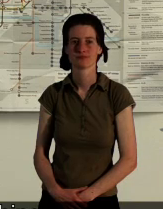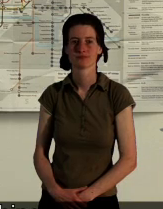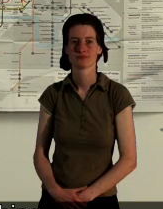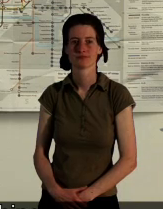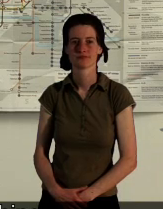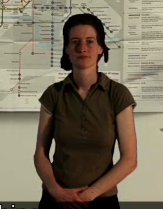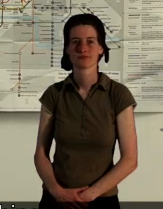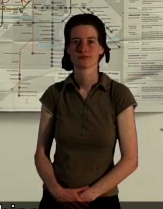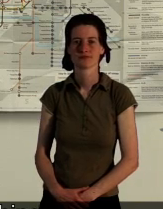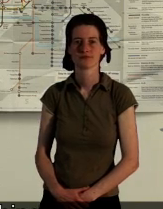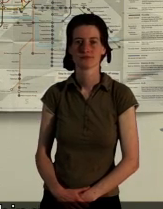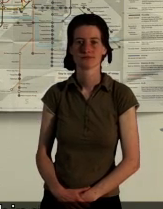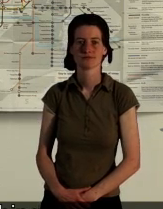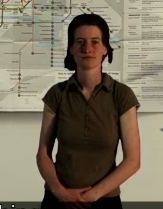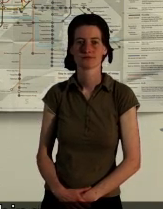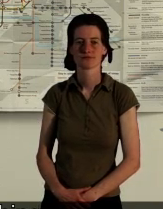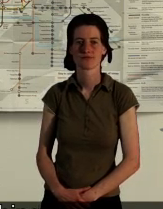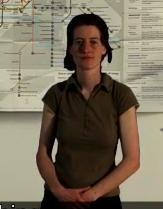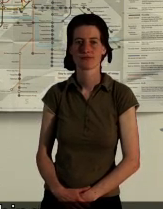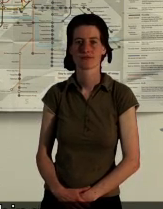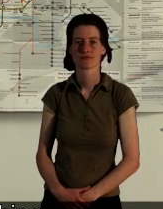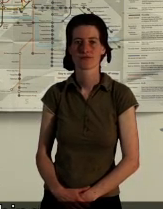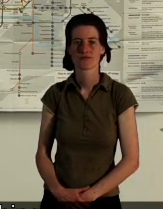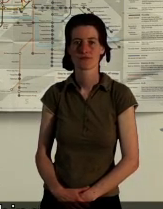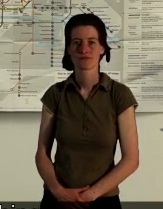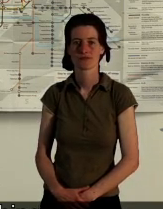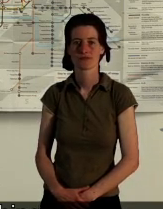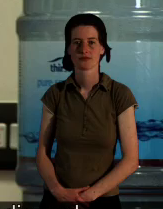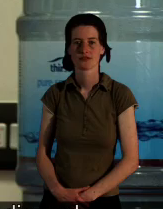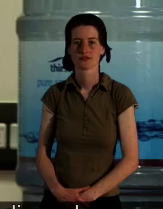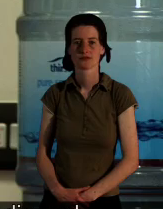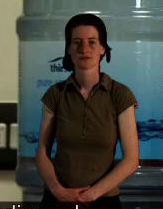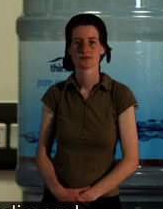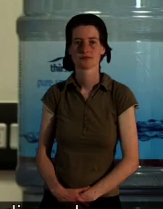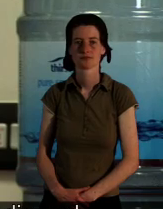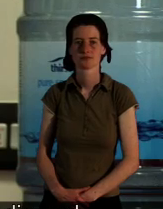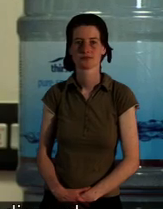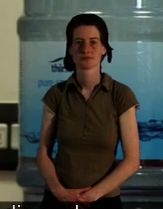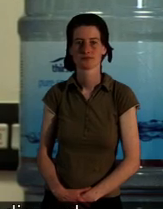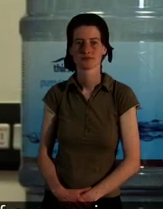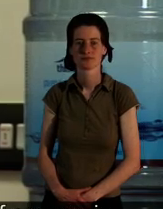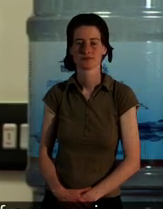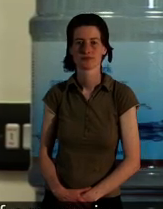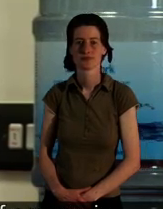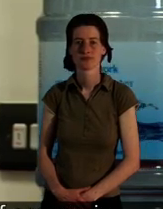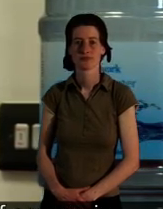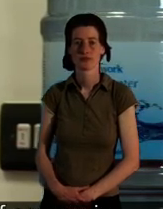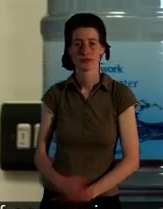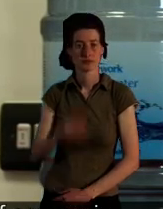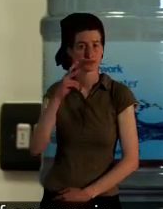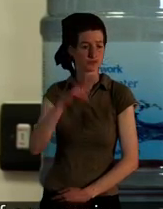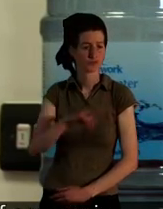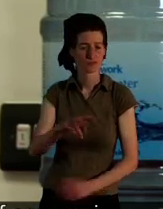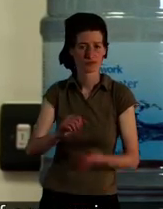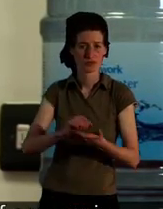they will do the right thing, whatever the cost. If you're reading the press and the media and following what the politicians are saying, we're heading into